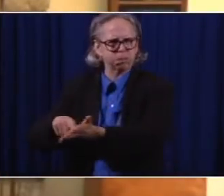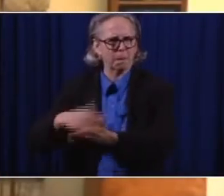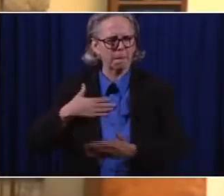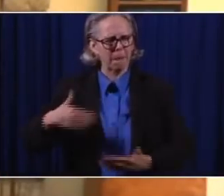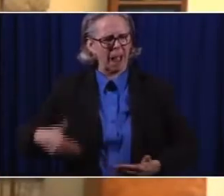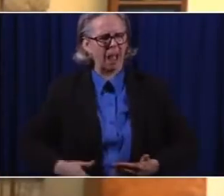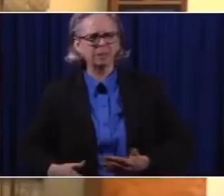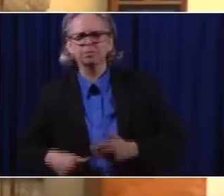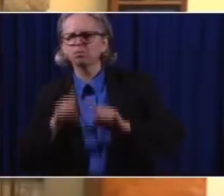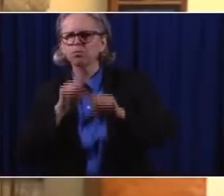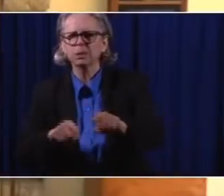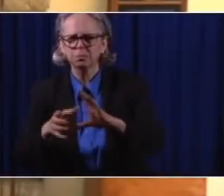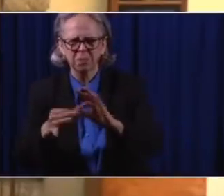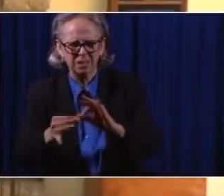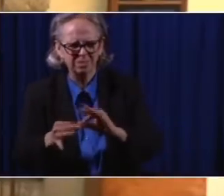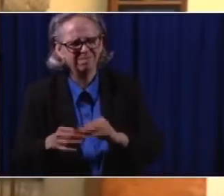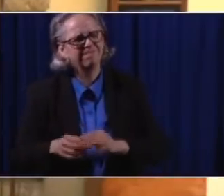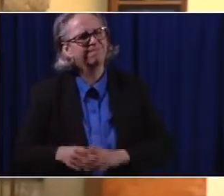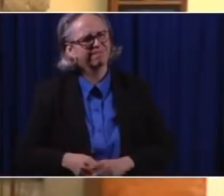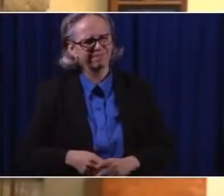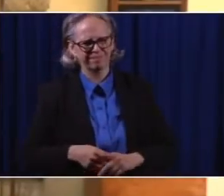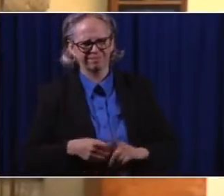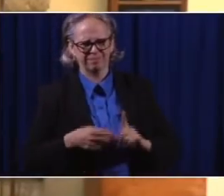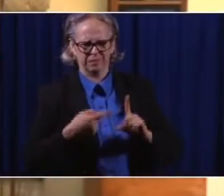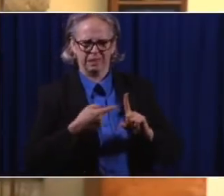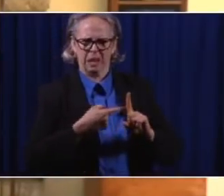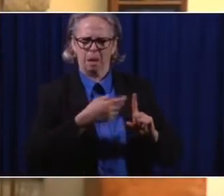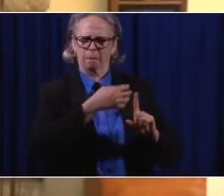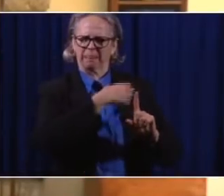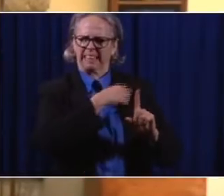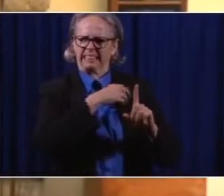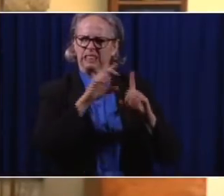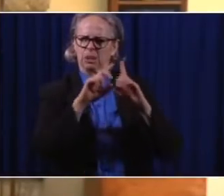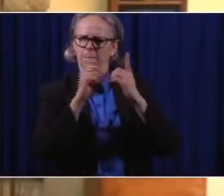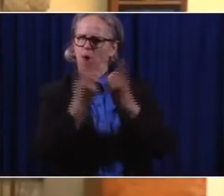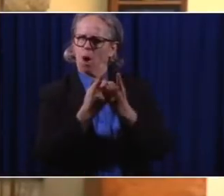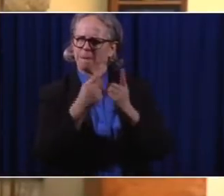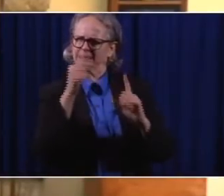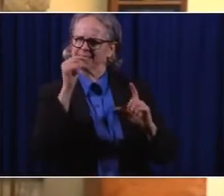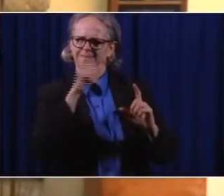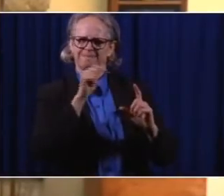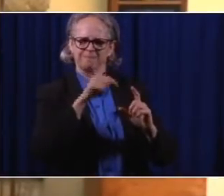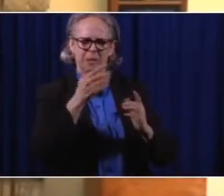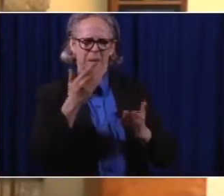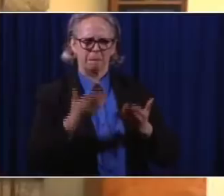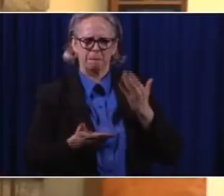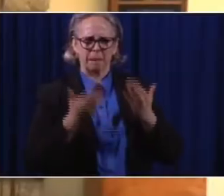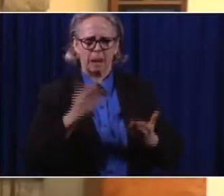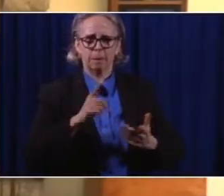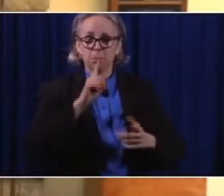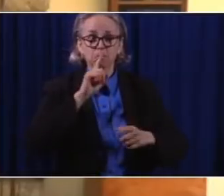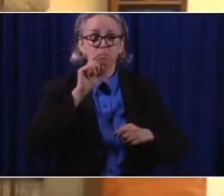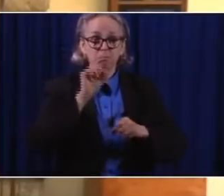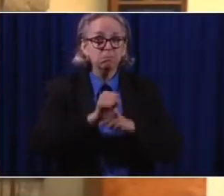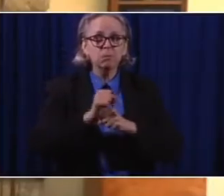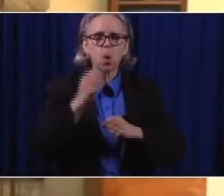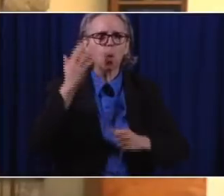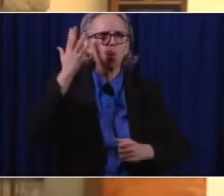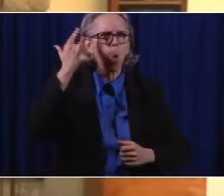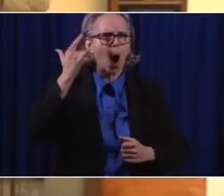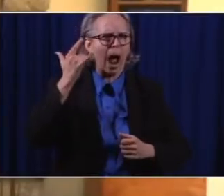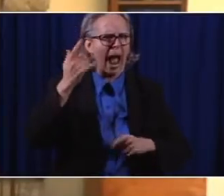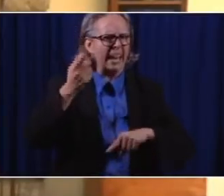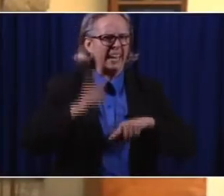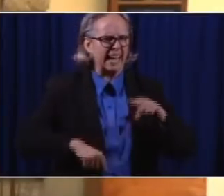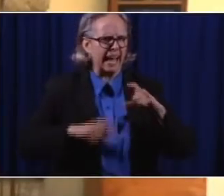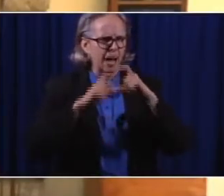was within the jurisdiction of that police department. There may be a legitimate reason why they're not wearing masks, but we'll look